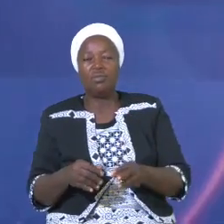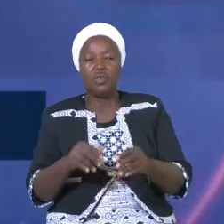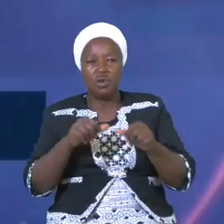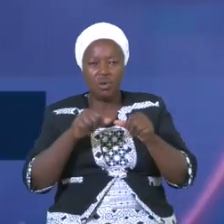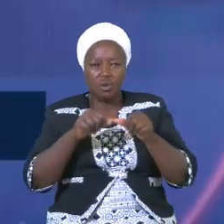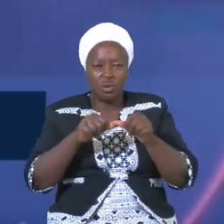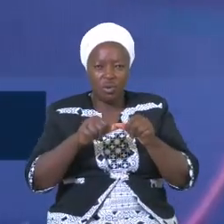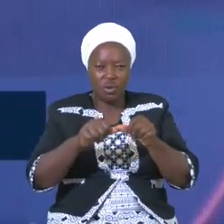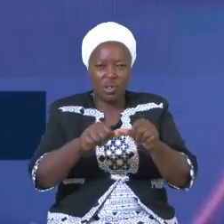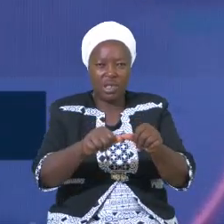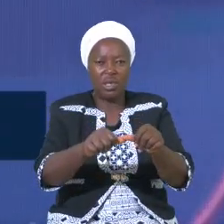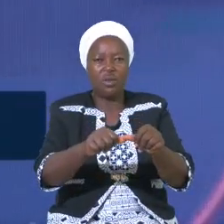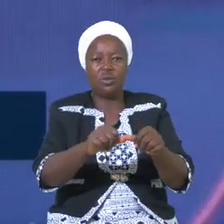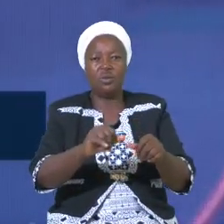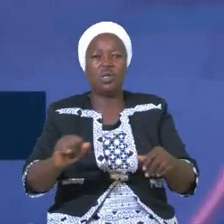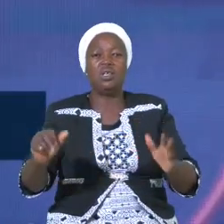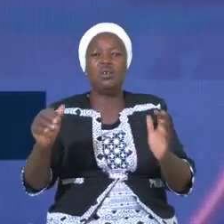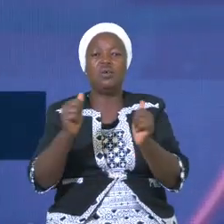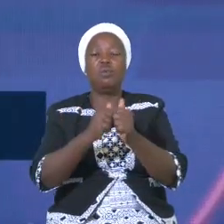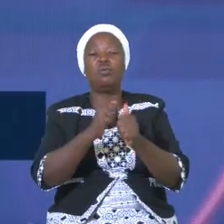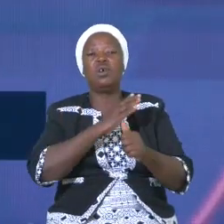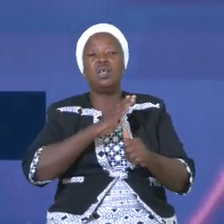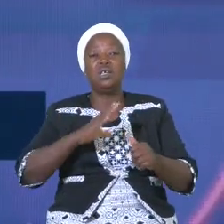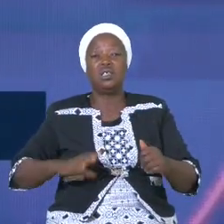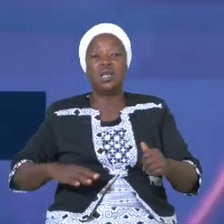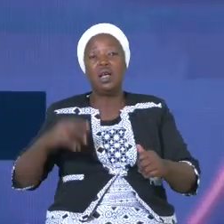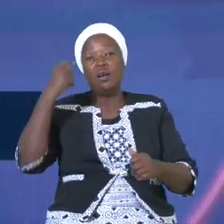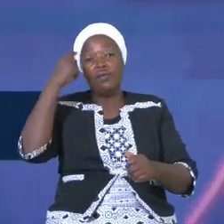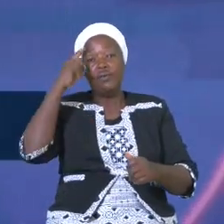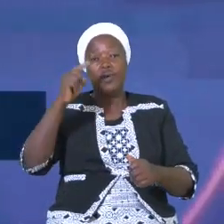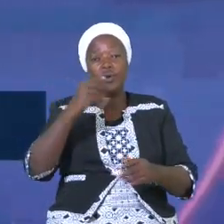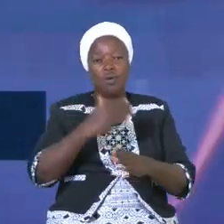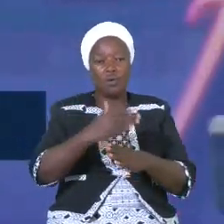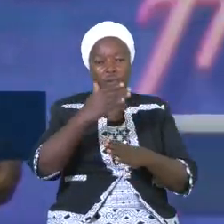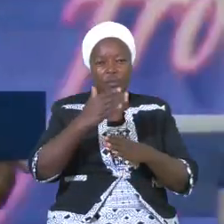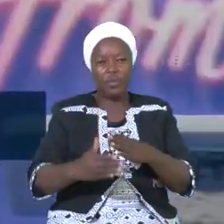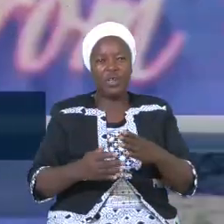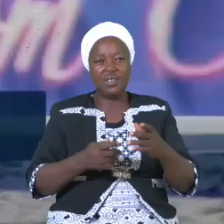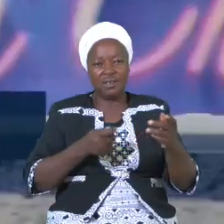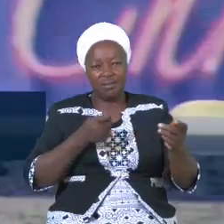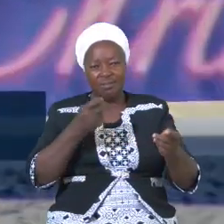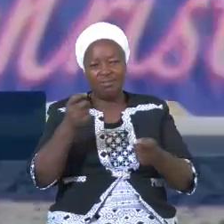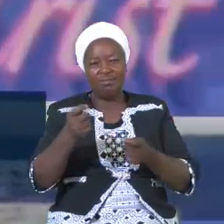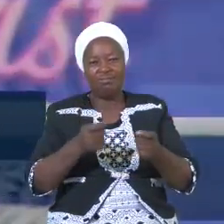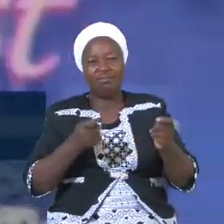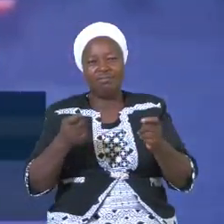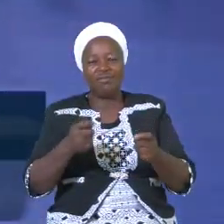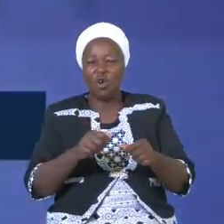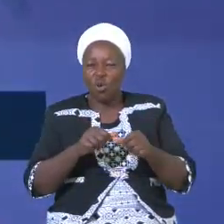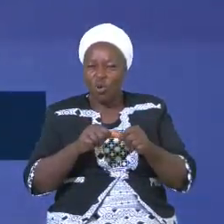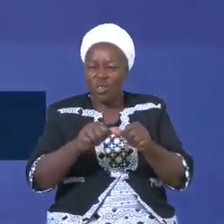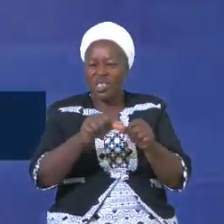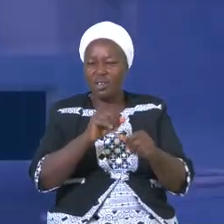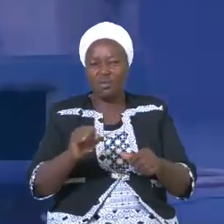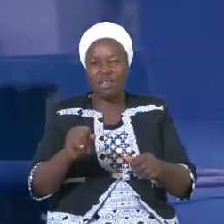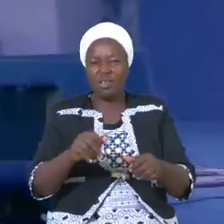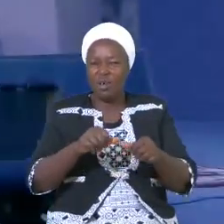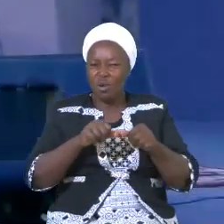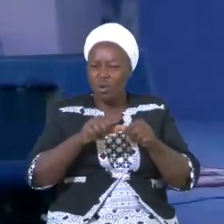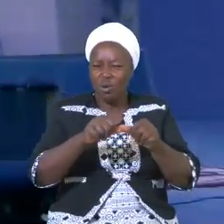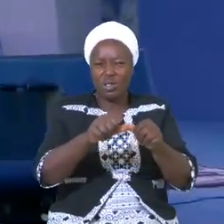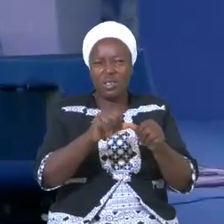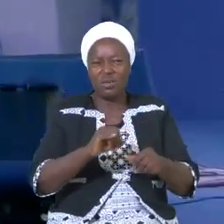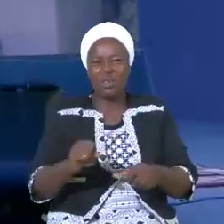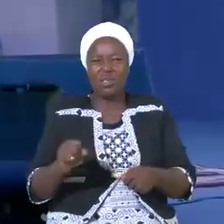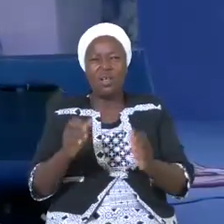with christ for complete dominion continuing continuing with